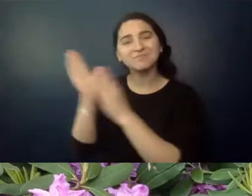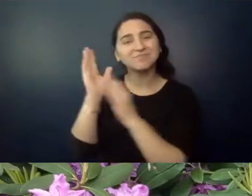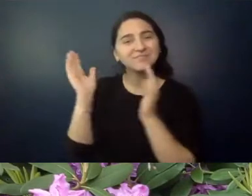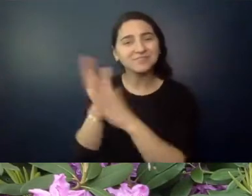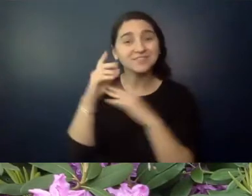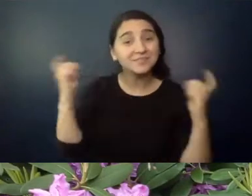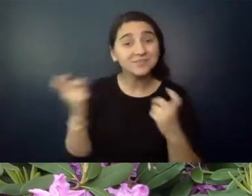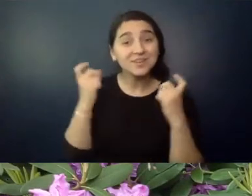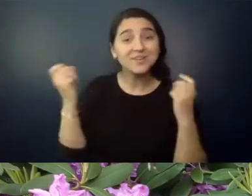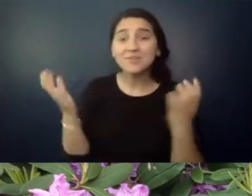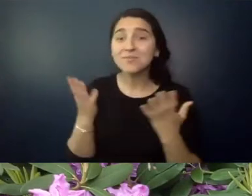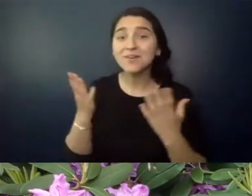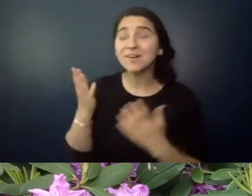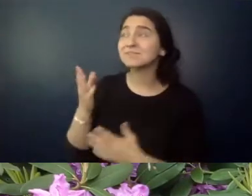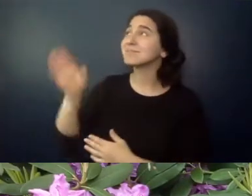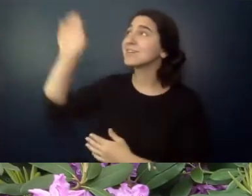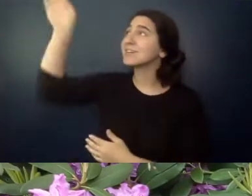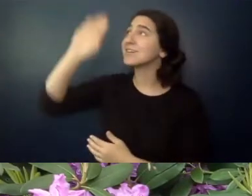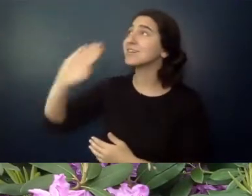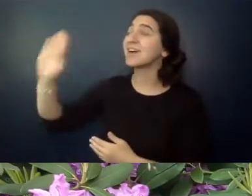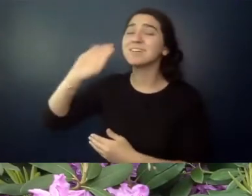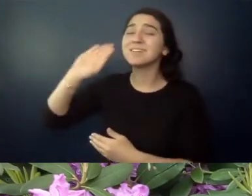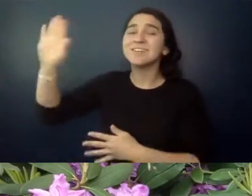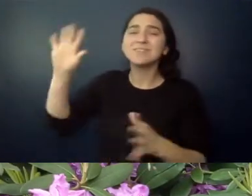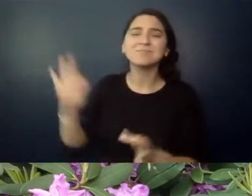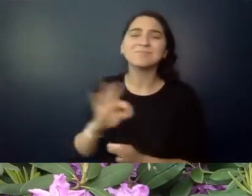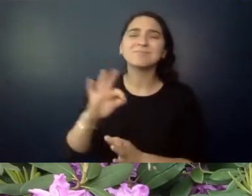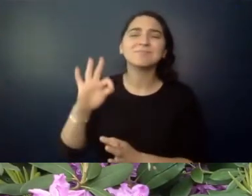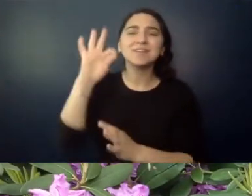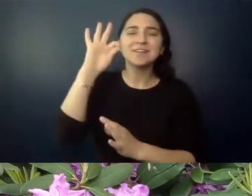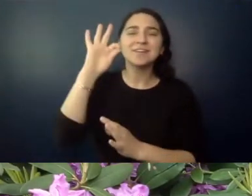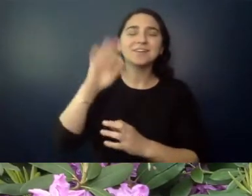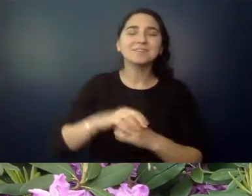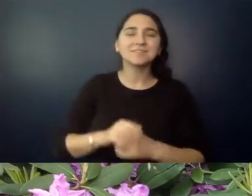And rejoice in the power of God's own Spirit.